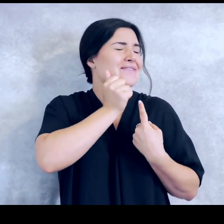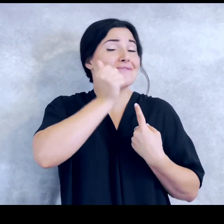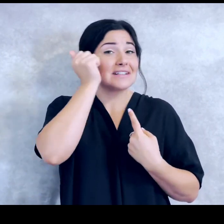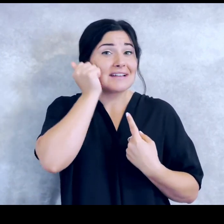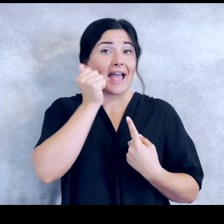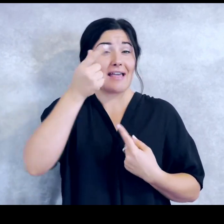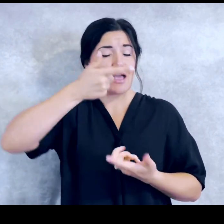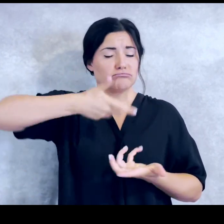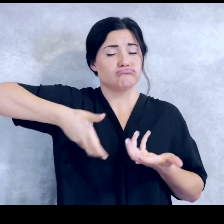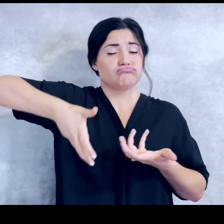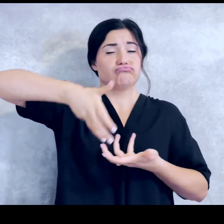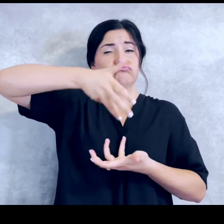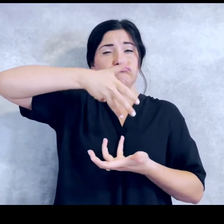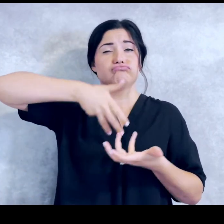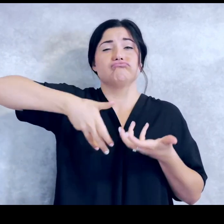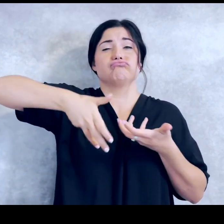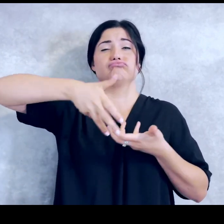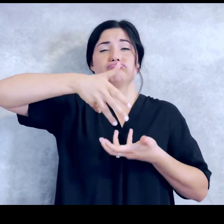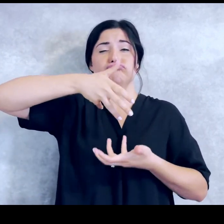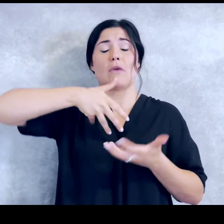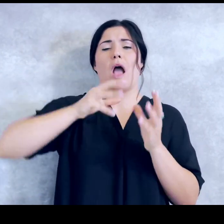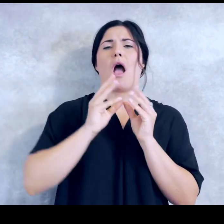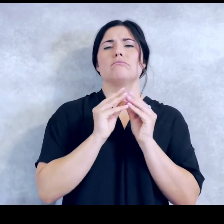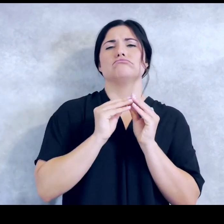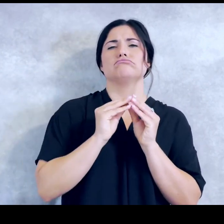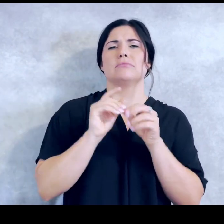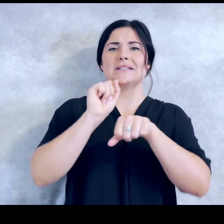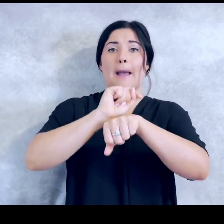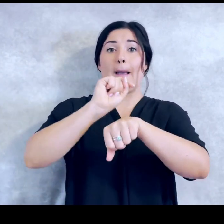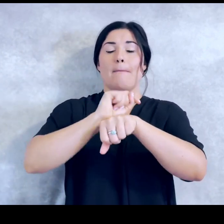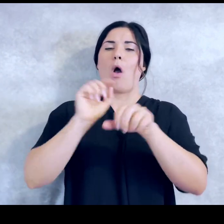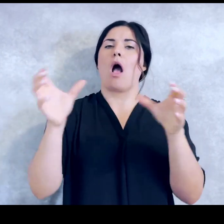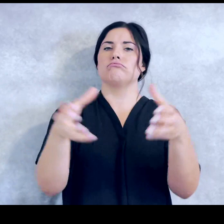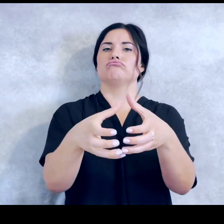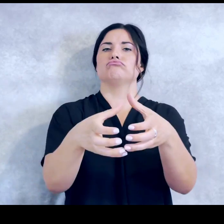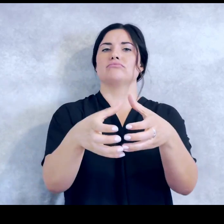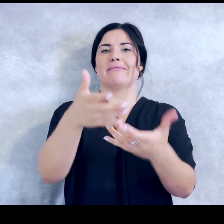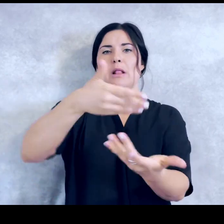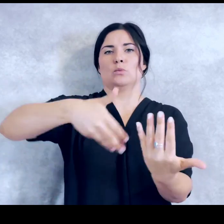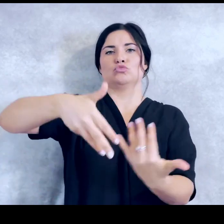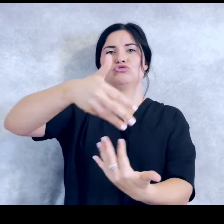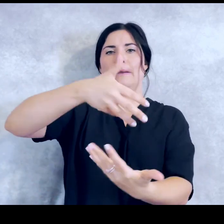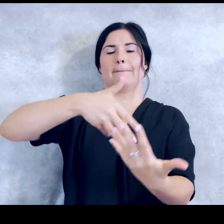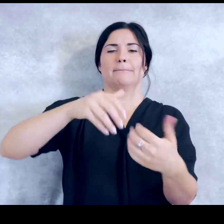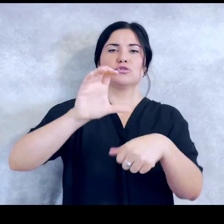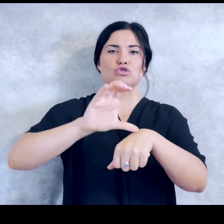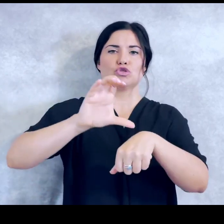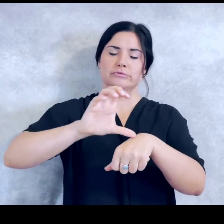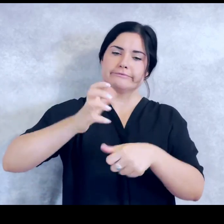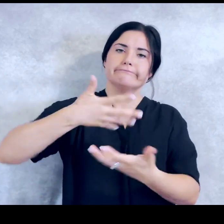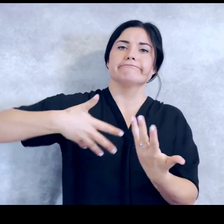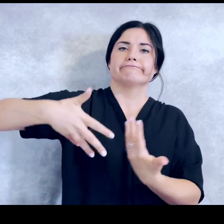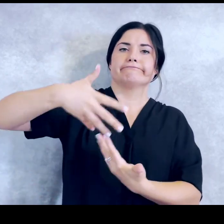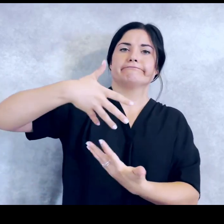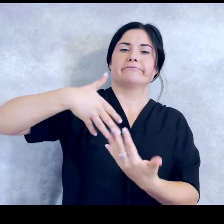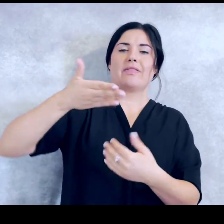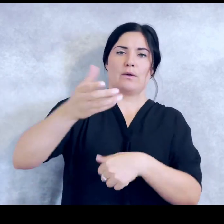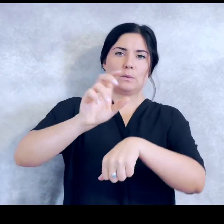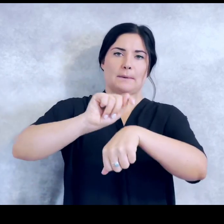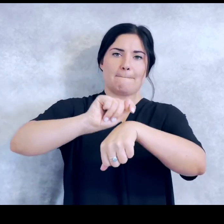Every Tuesday, every day, they were together. They continued meeting together in the temple courts. That would be their gathering, their fellowship, their